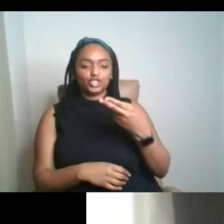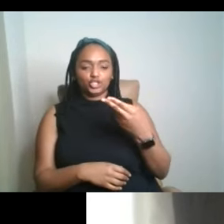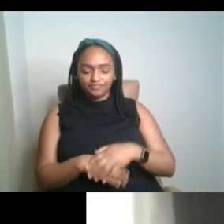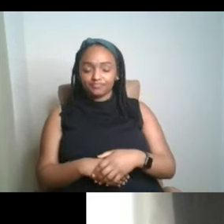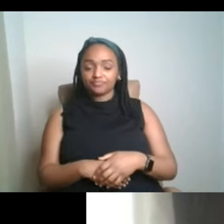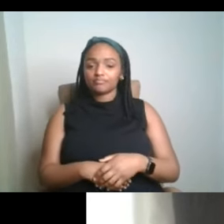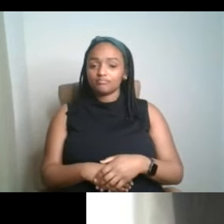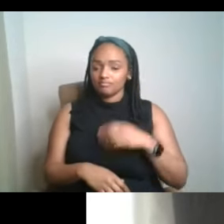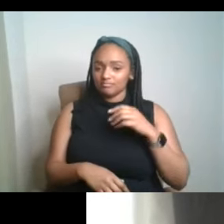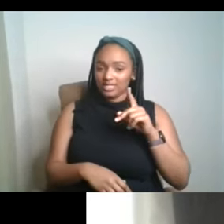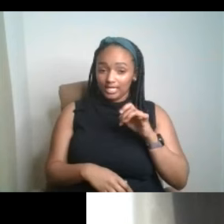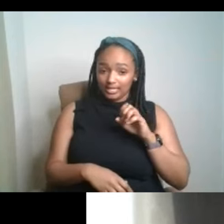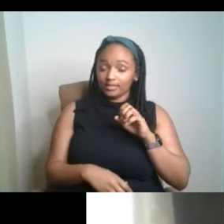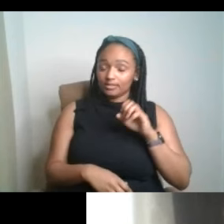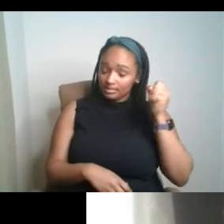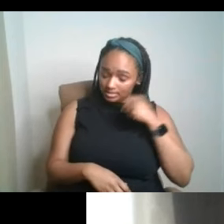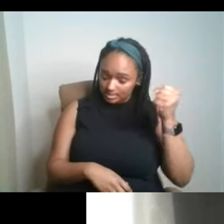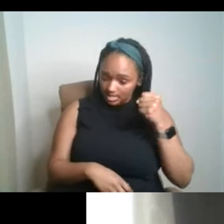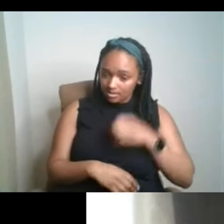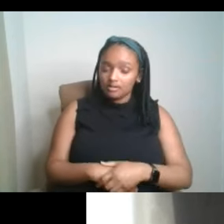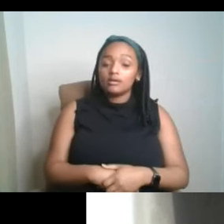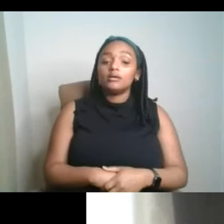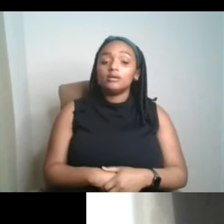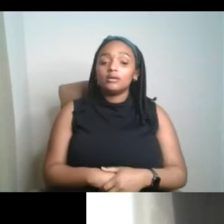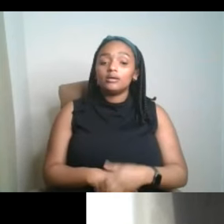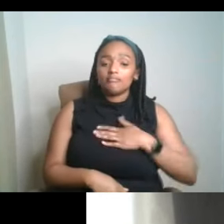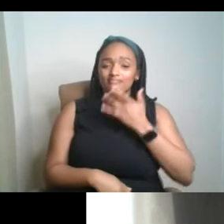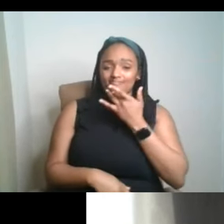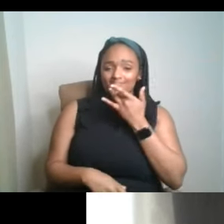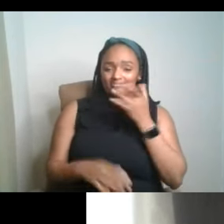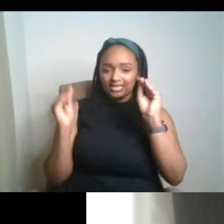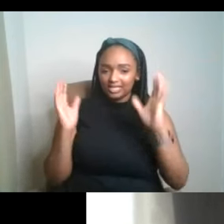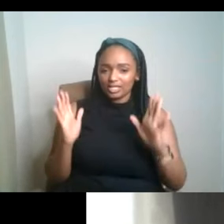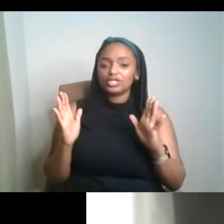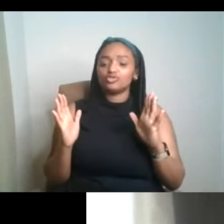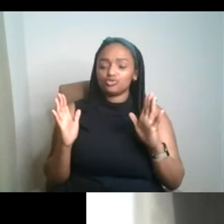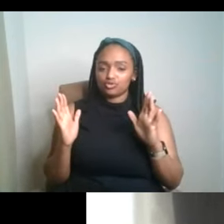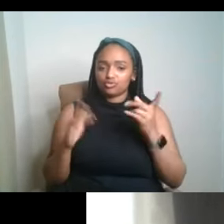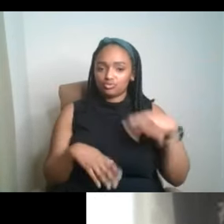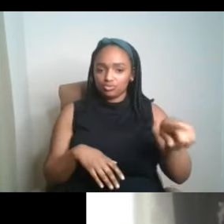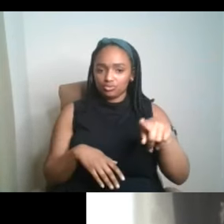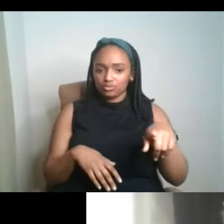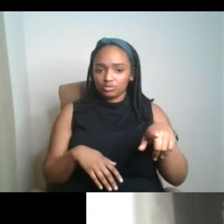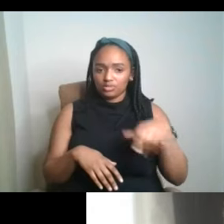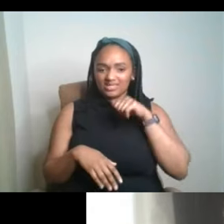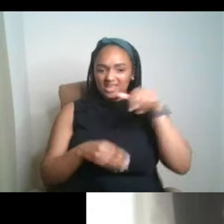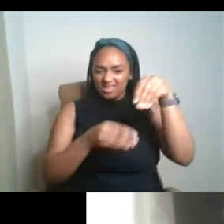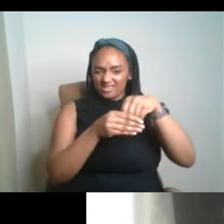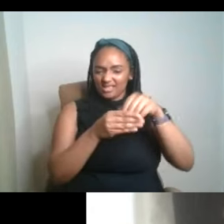think it's like a weird paradox that like my favorite teachers weren't like teachers that were inside of like a school system.